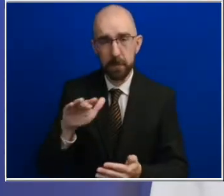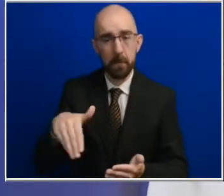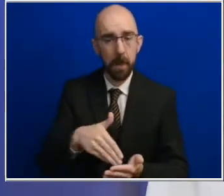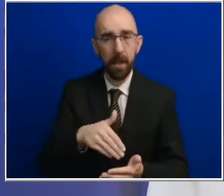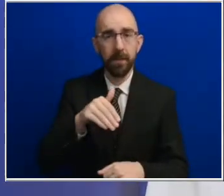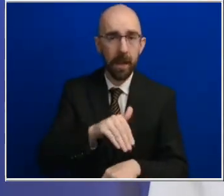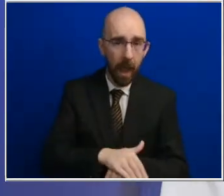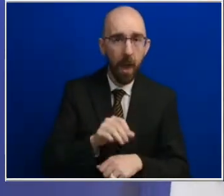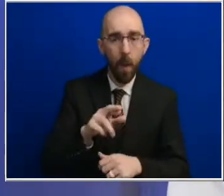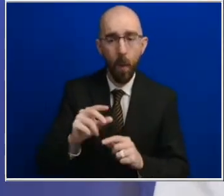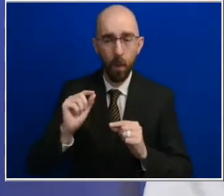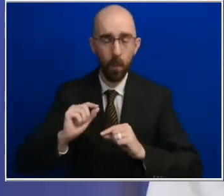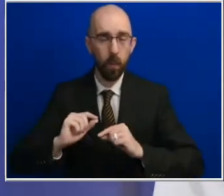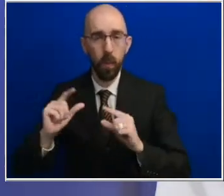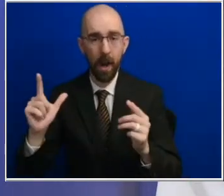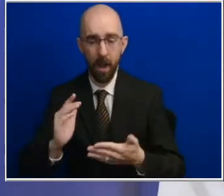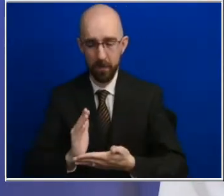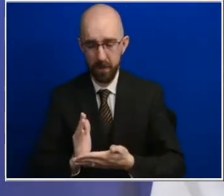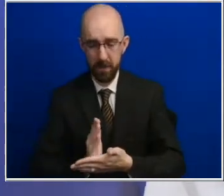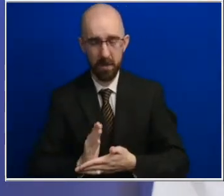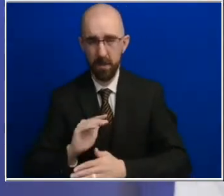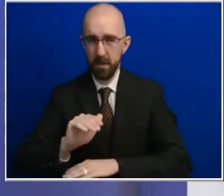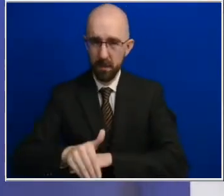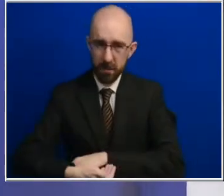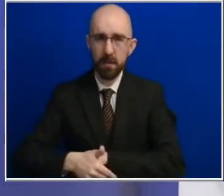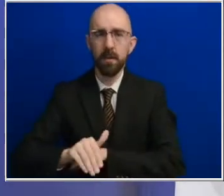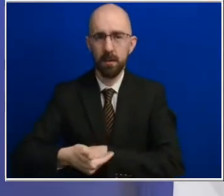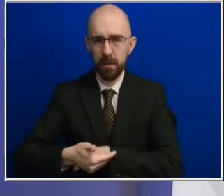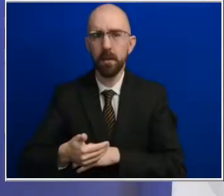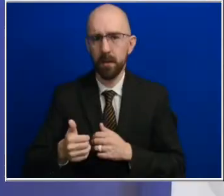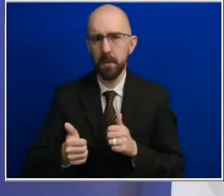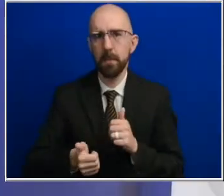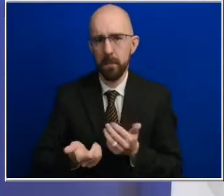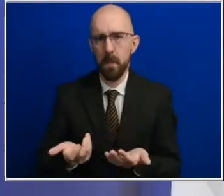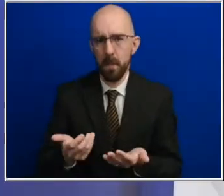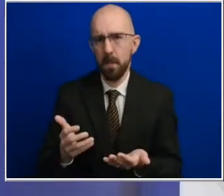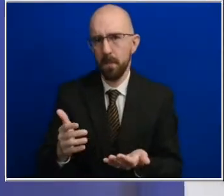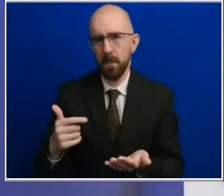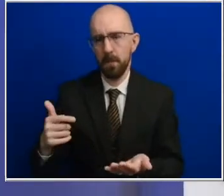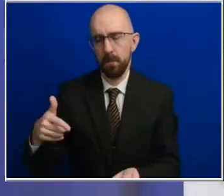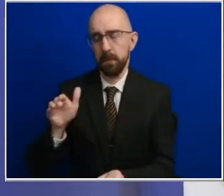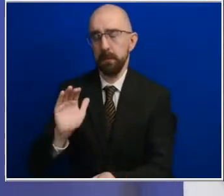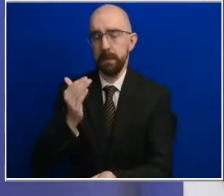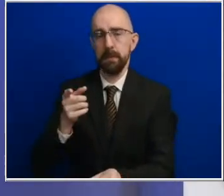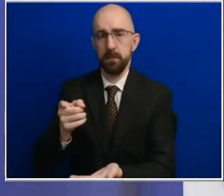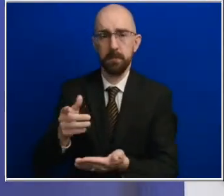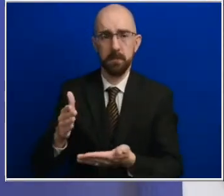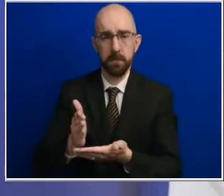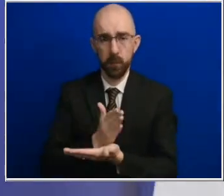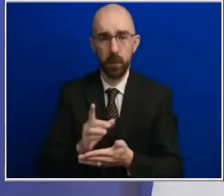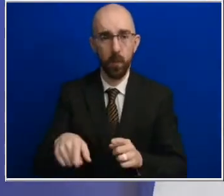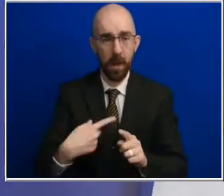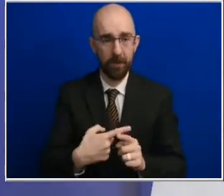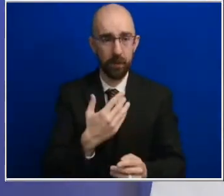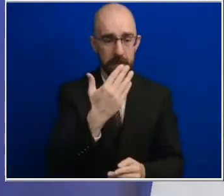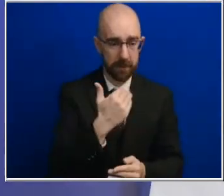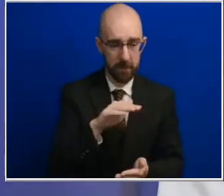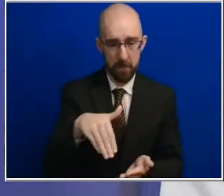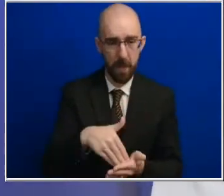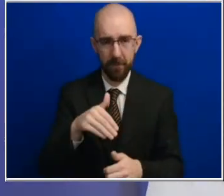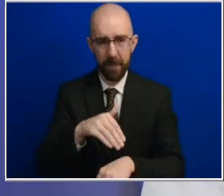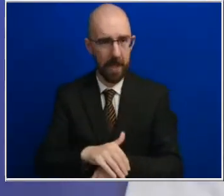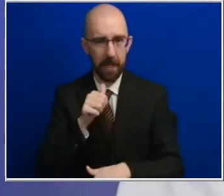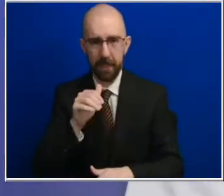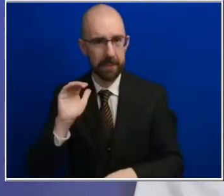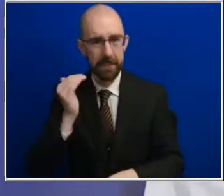up. And so Eli's, I think, were more kind of like somewhere in between when you went to sleep and when in the middle of the night. 'Cause I don't think they were Trying to yeah, relax yeah,